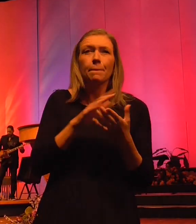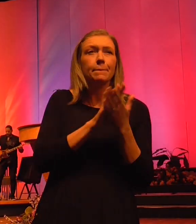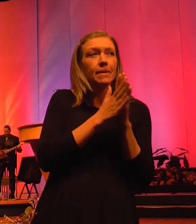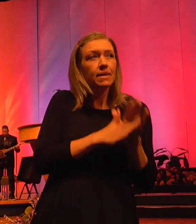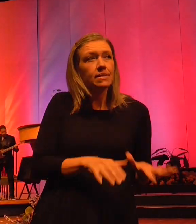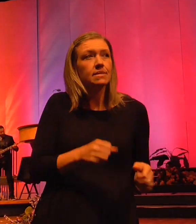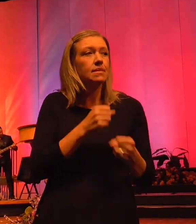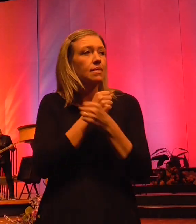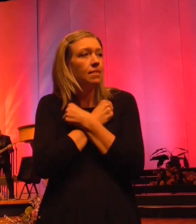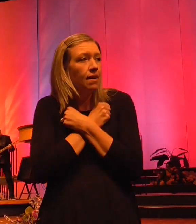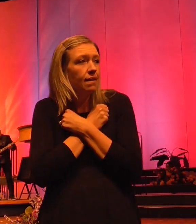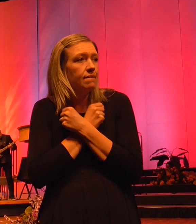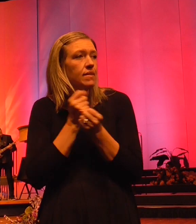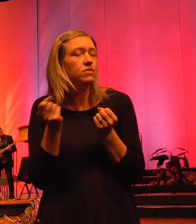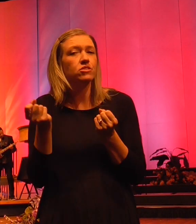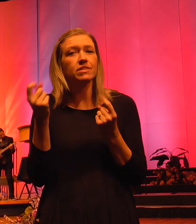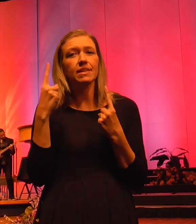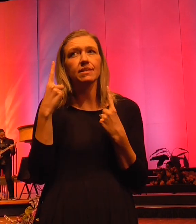about peace, love, and